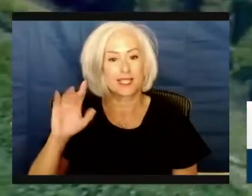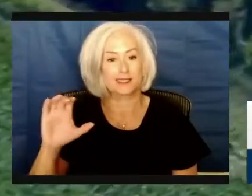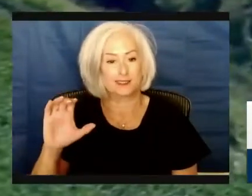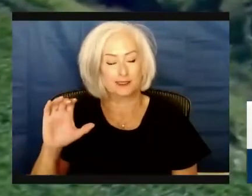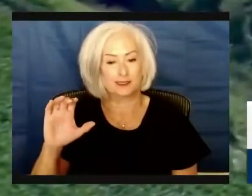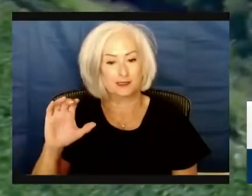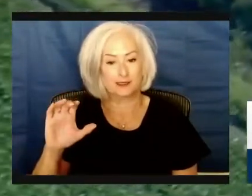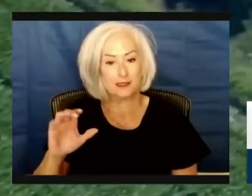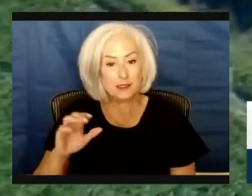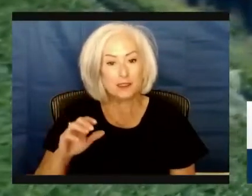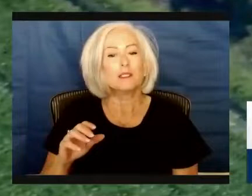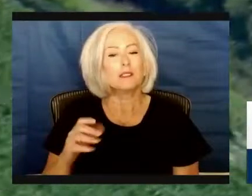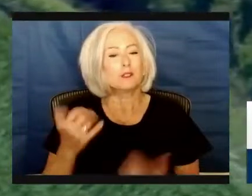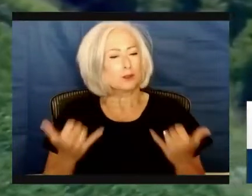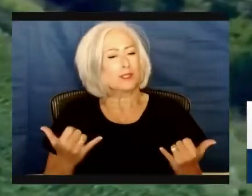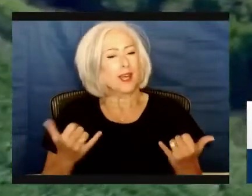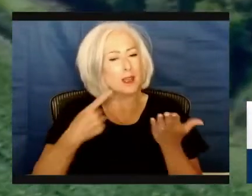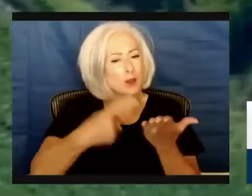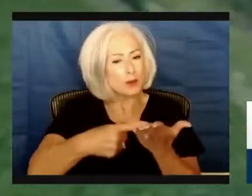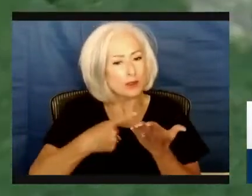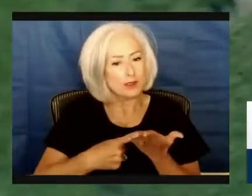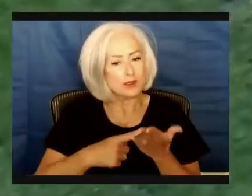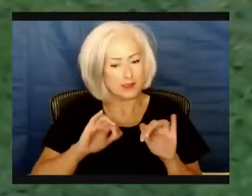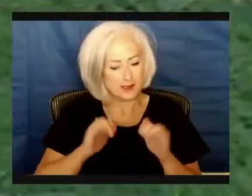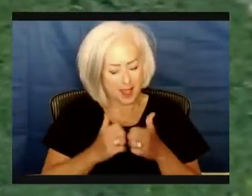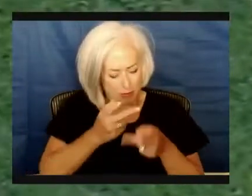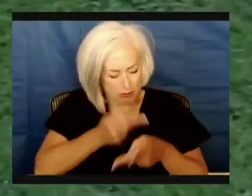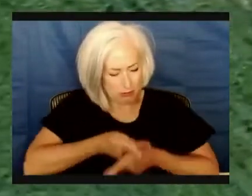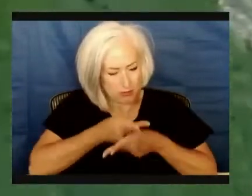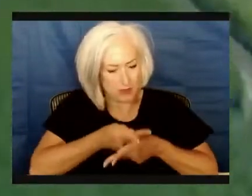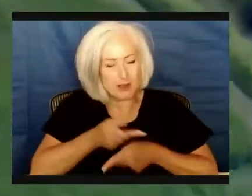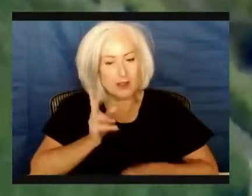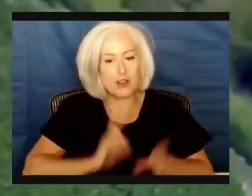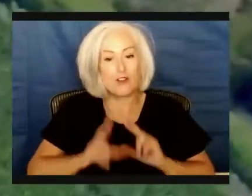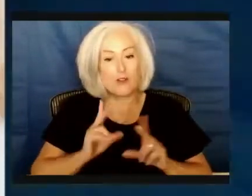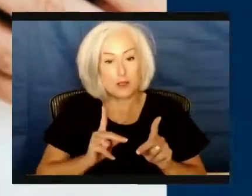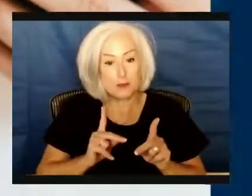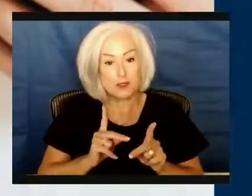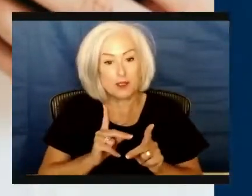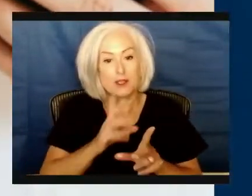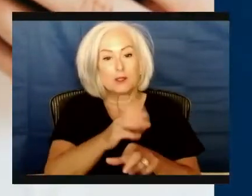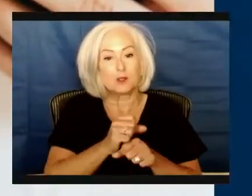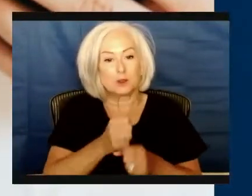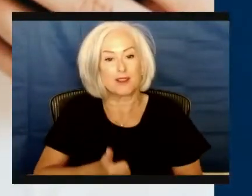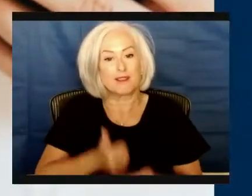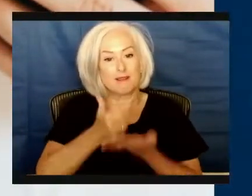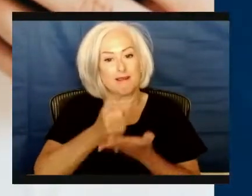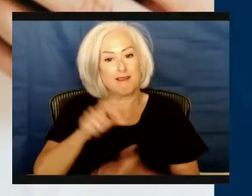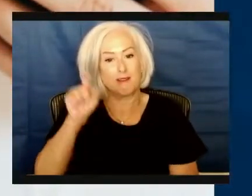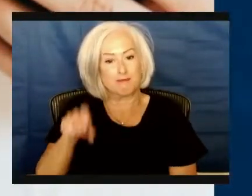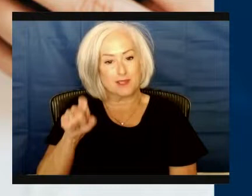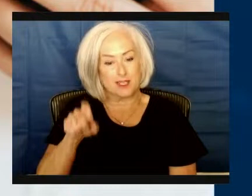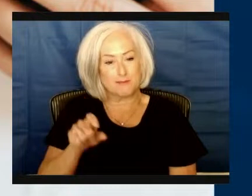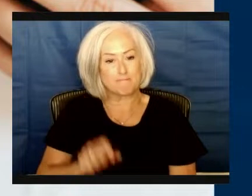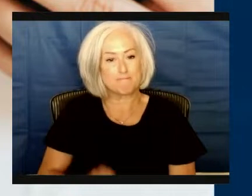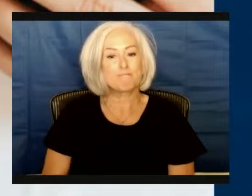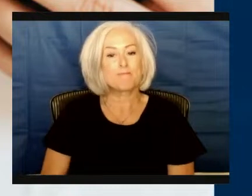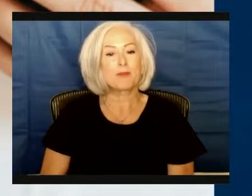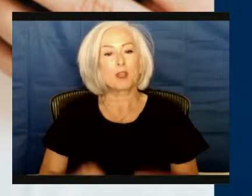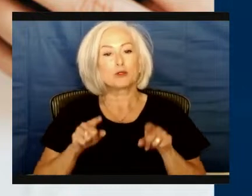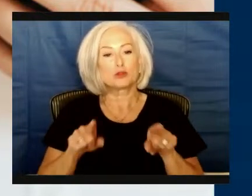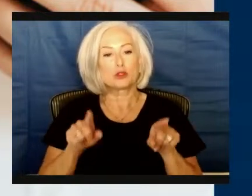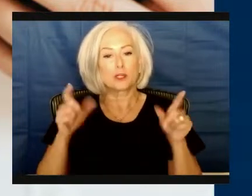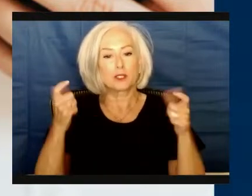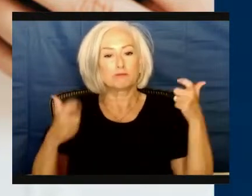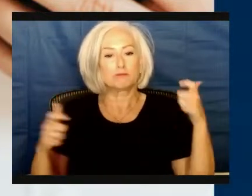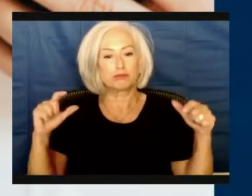event are triaged to receive the urgent care they need. We know the community also plays a role in